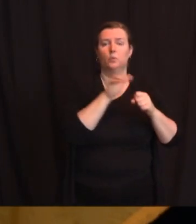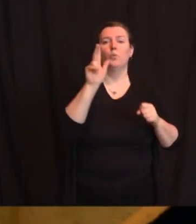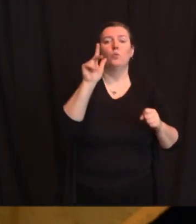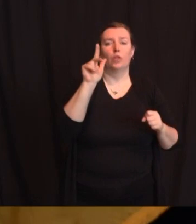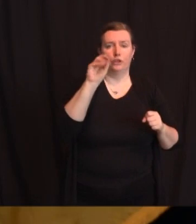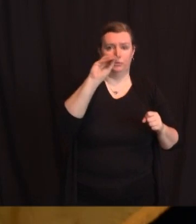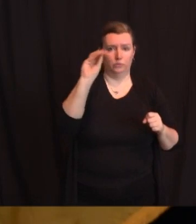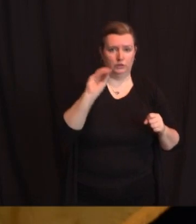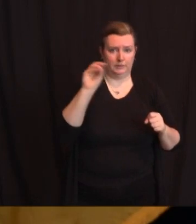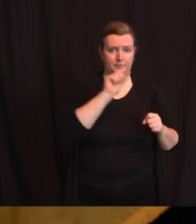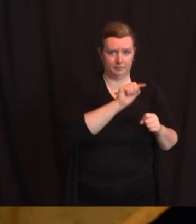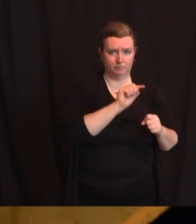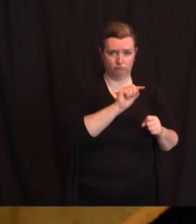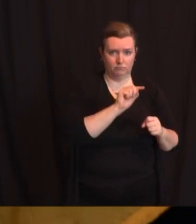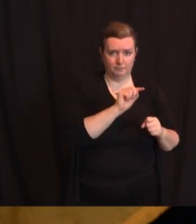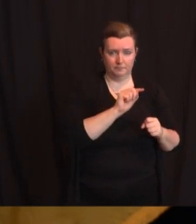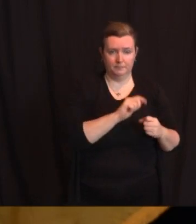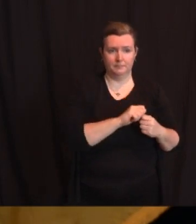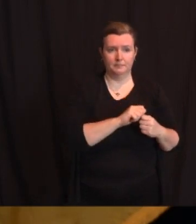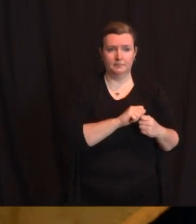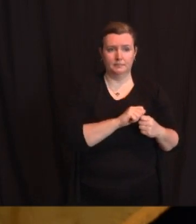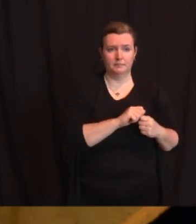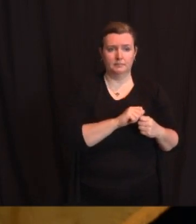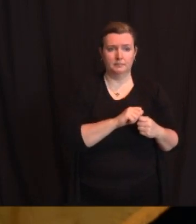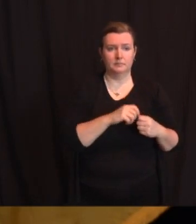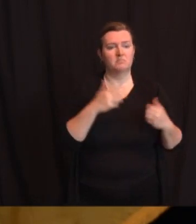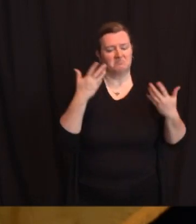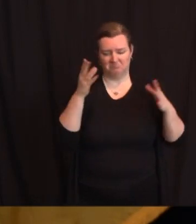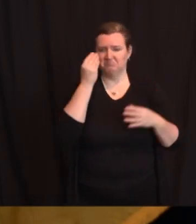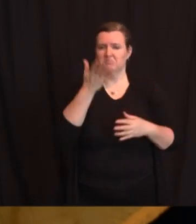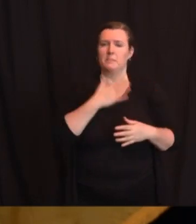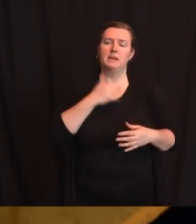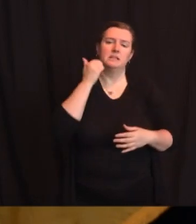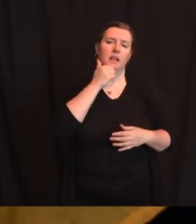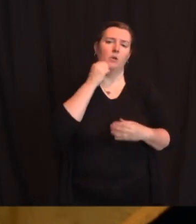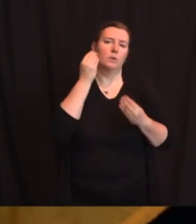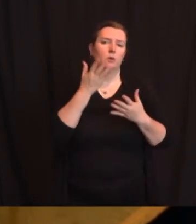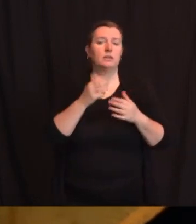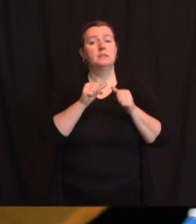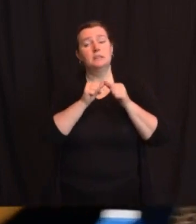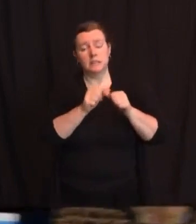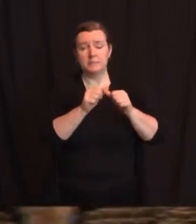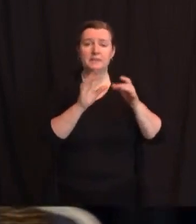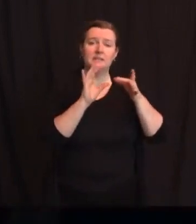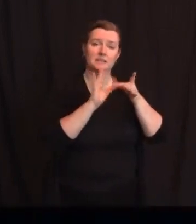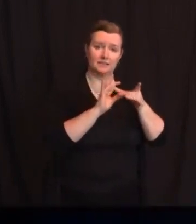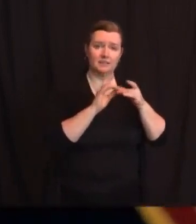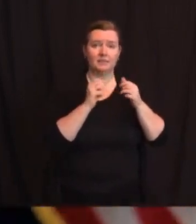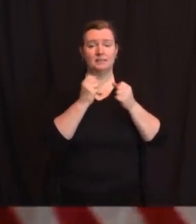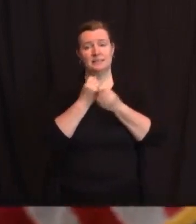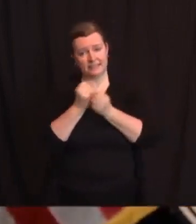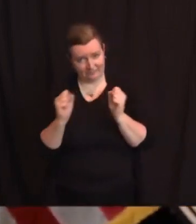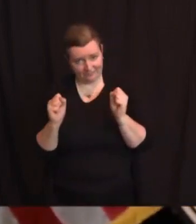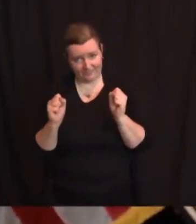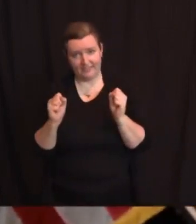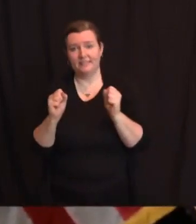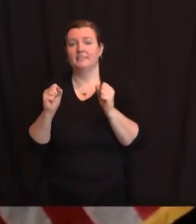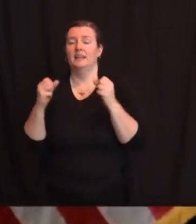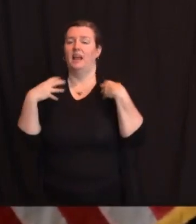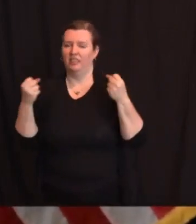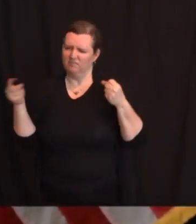That concludes my daily report. Stay connected, stay safe, and stay healthy. Thank you. Judy, thank you for all